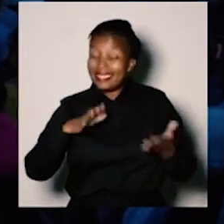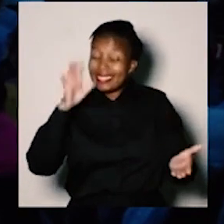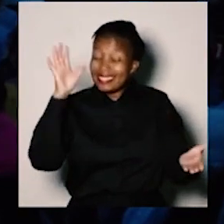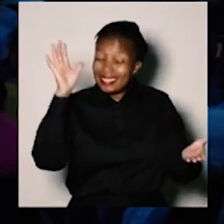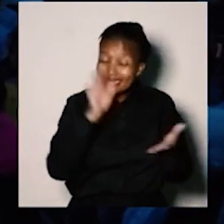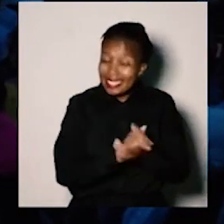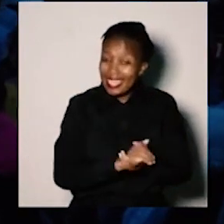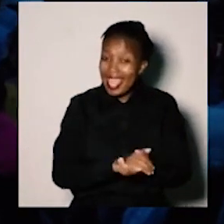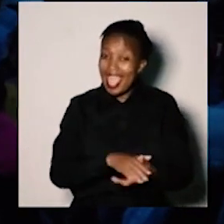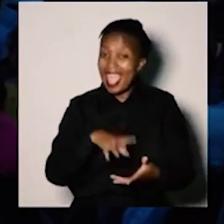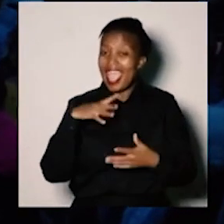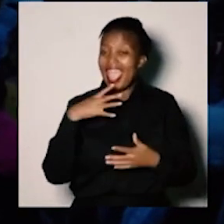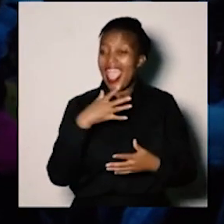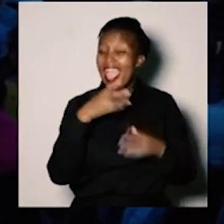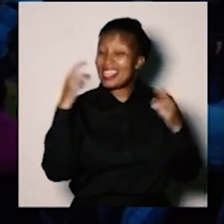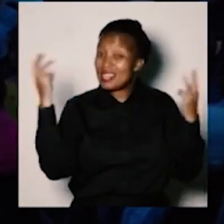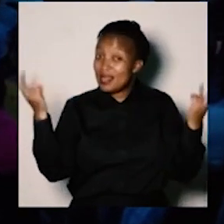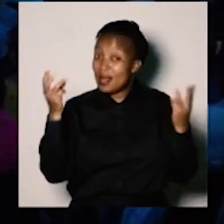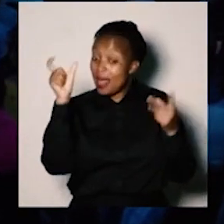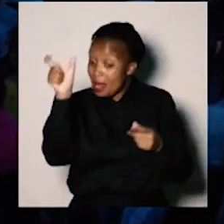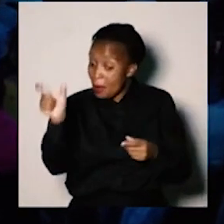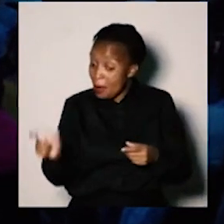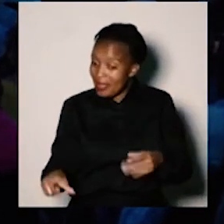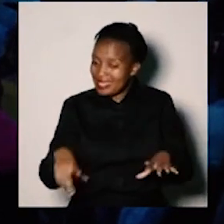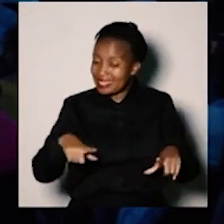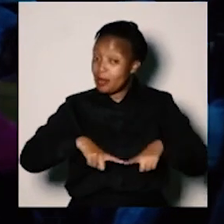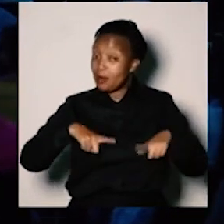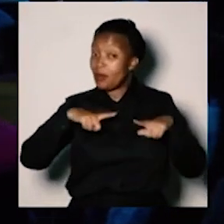man became a living soul.